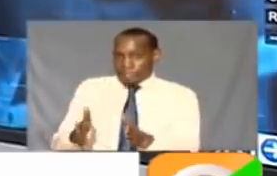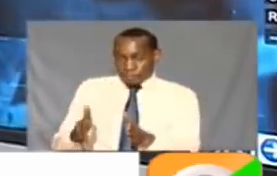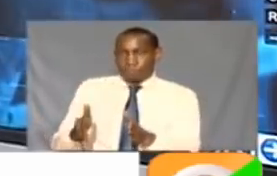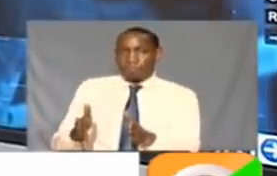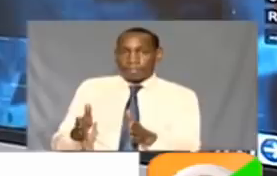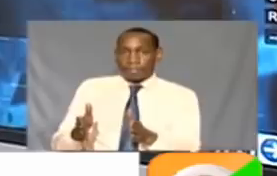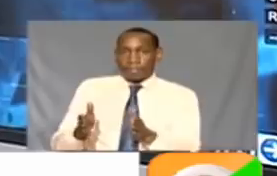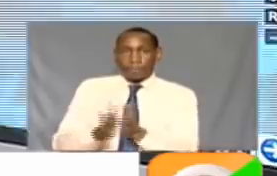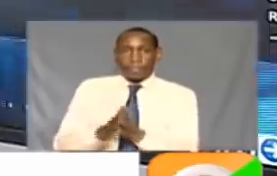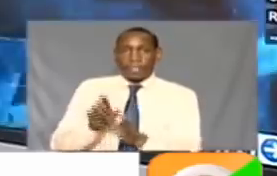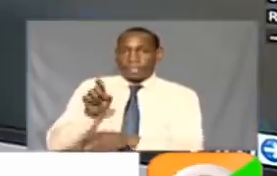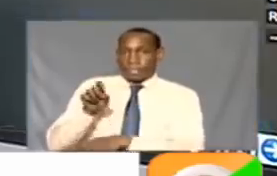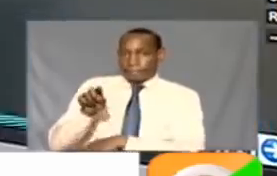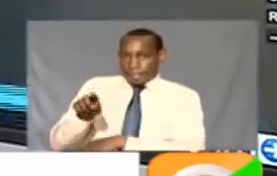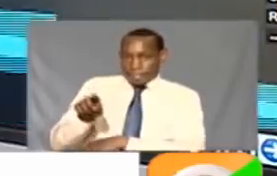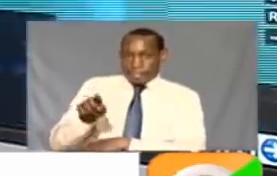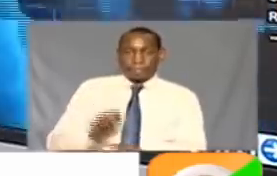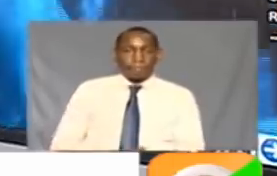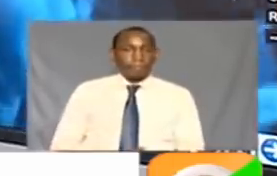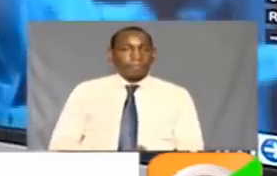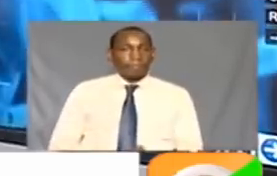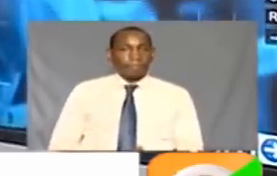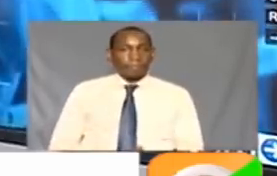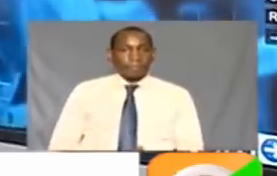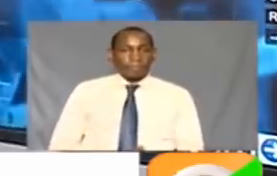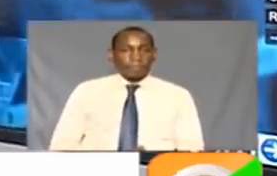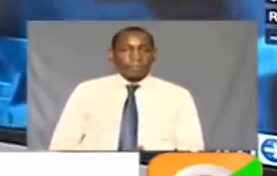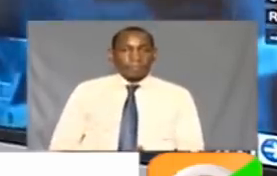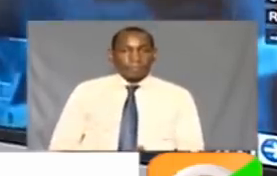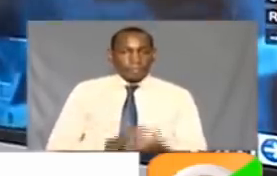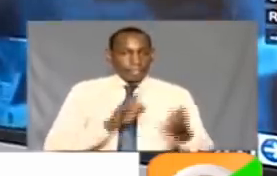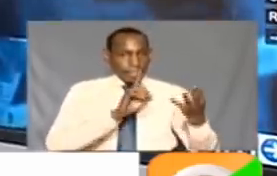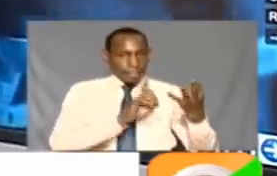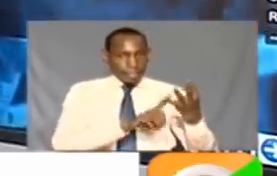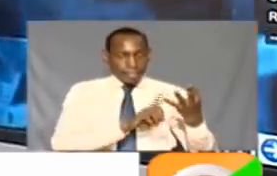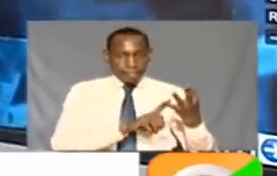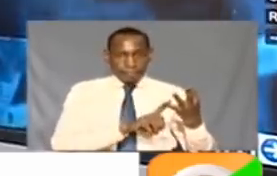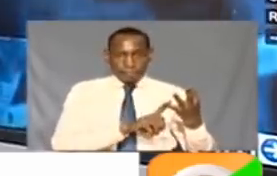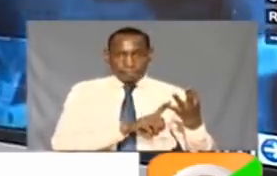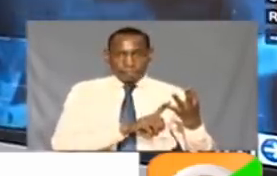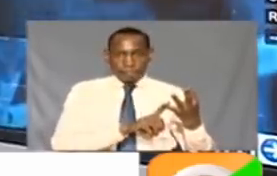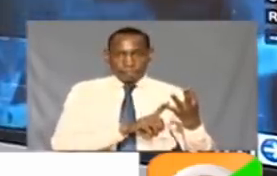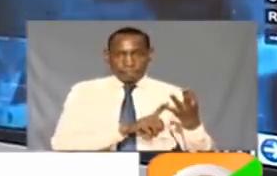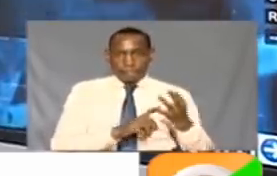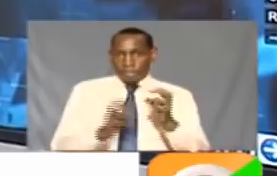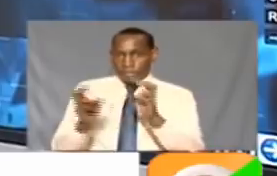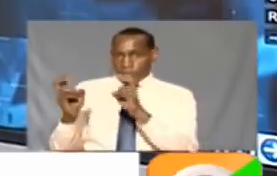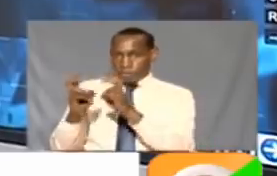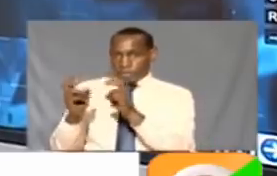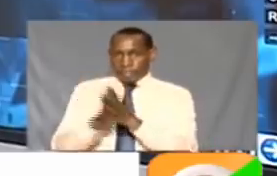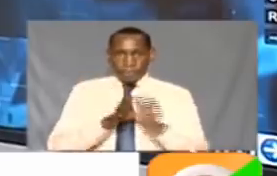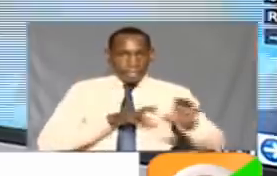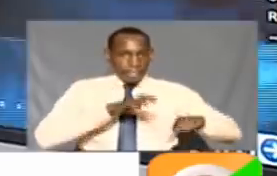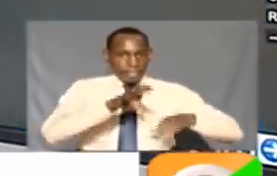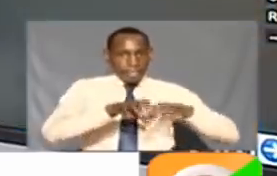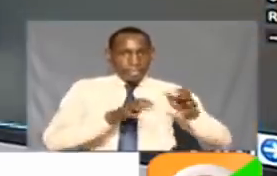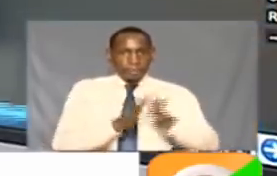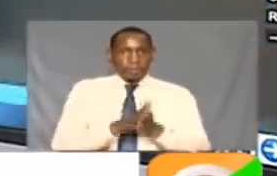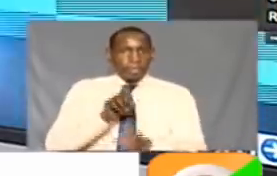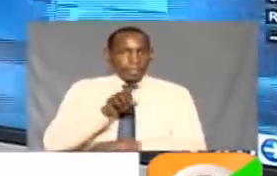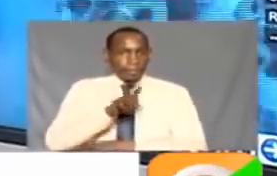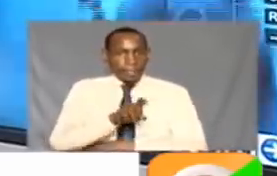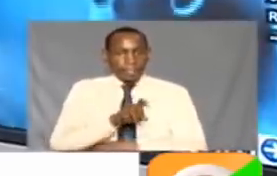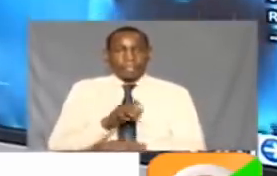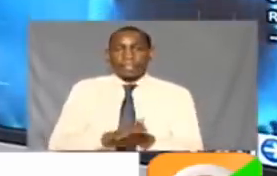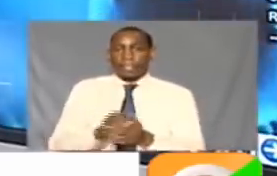contaminated with the virus. There's also another one here. Getting in close contact with animals carrying the virus.